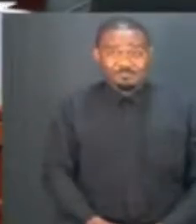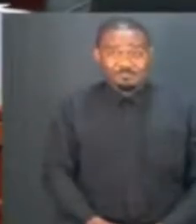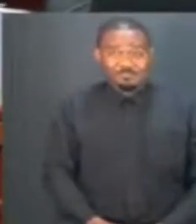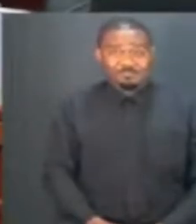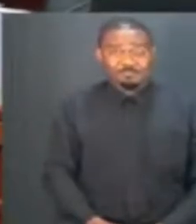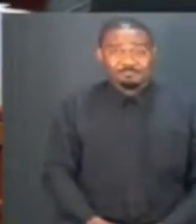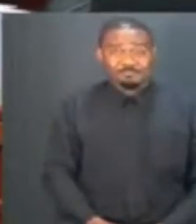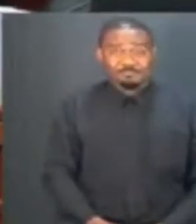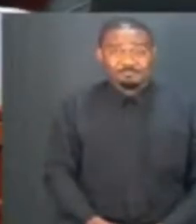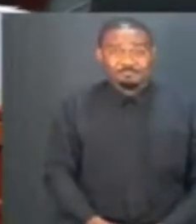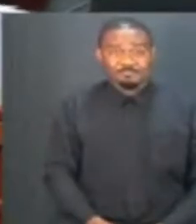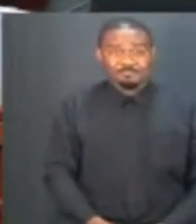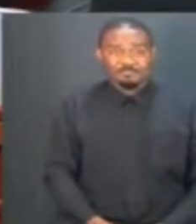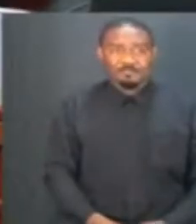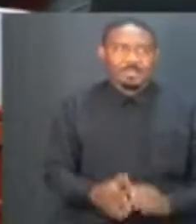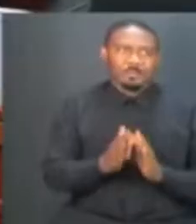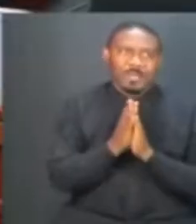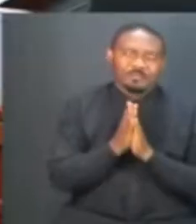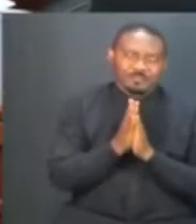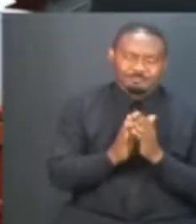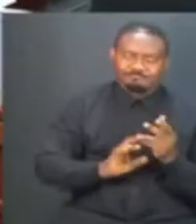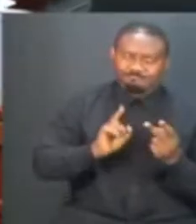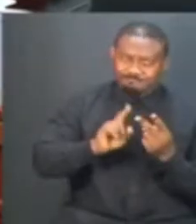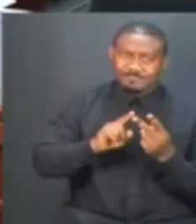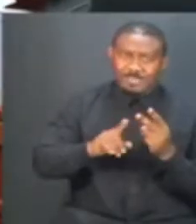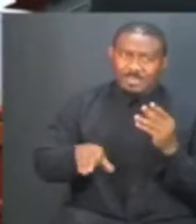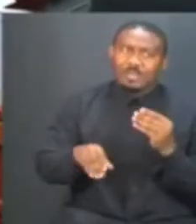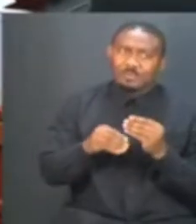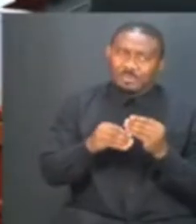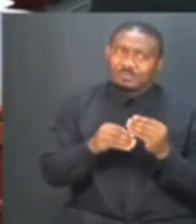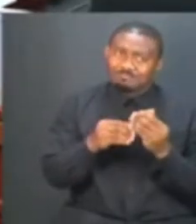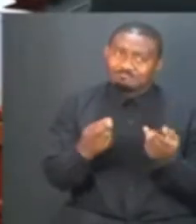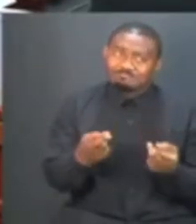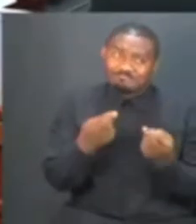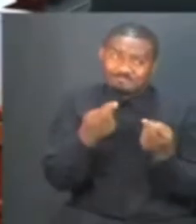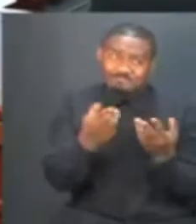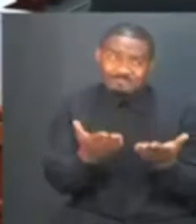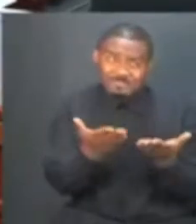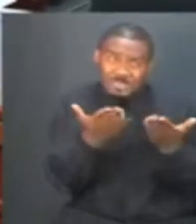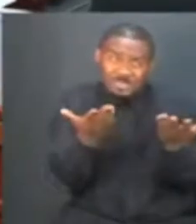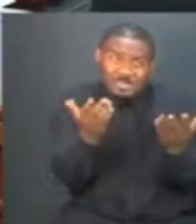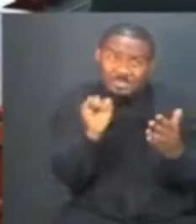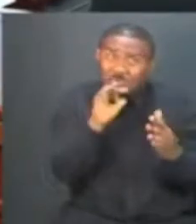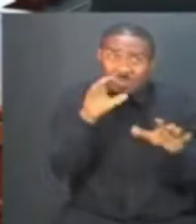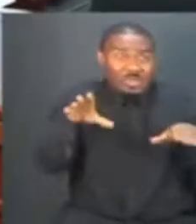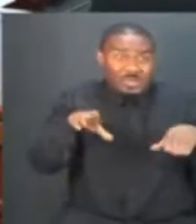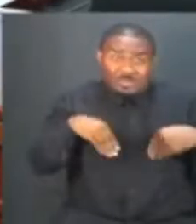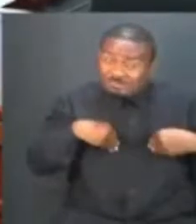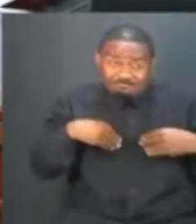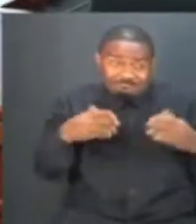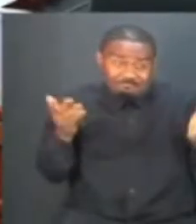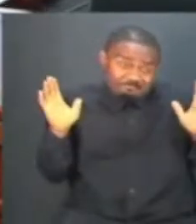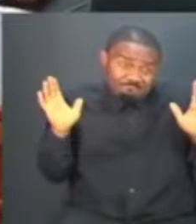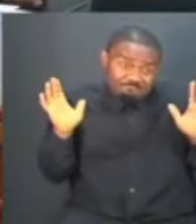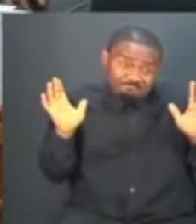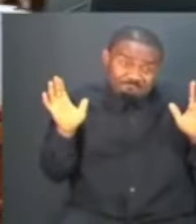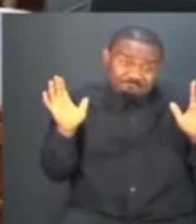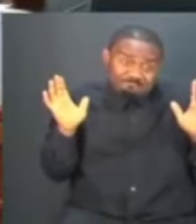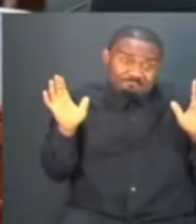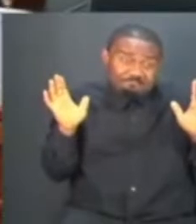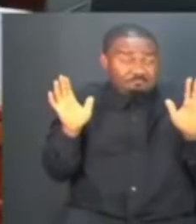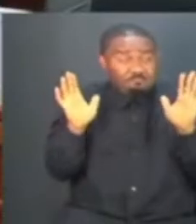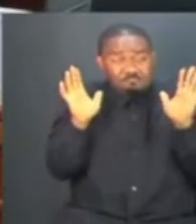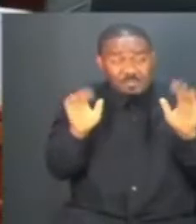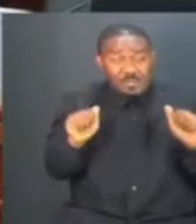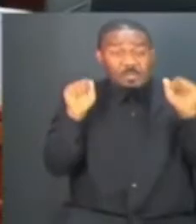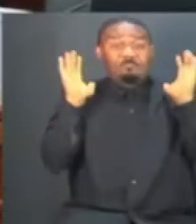one. We've recommended it to you for admission. I believe that if it's not been admitted, Mr. Speaker, I will